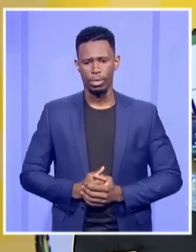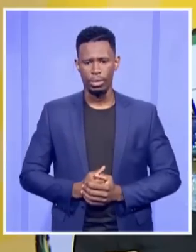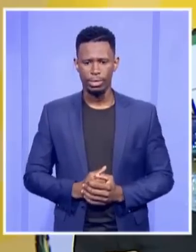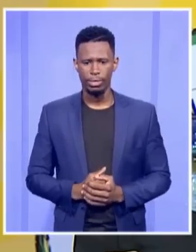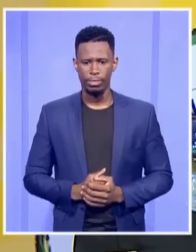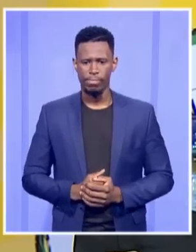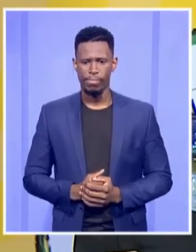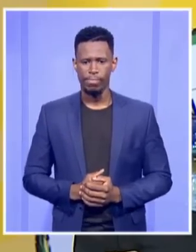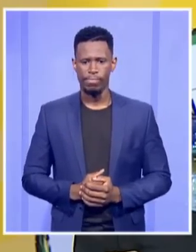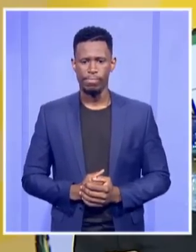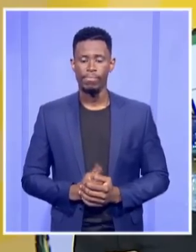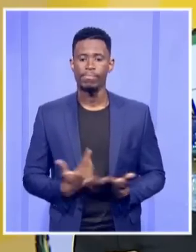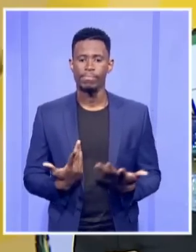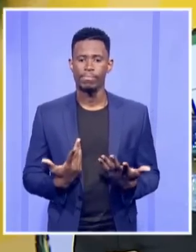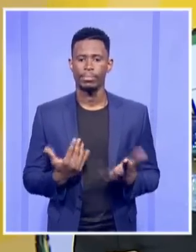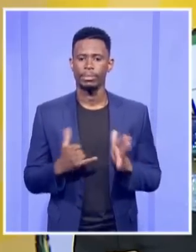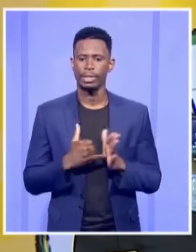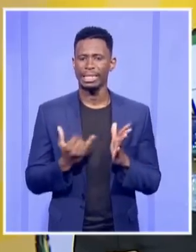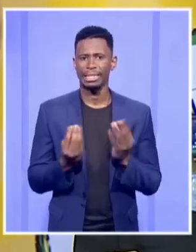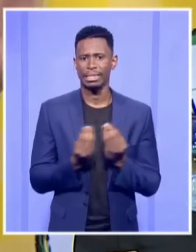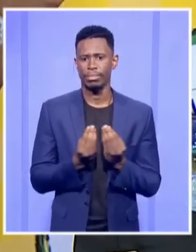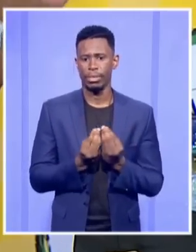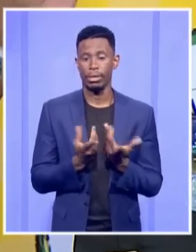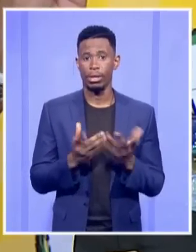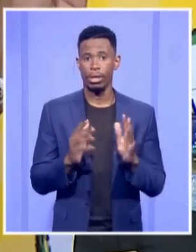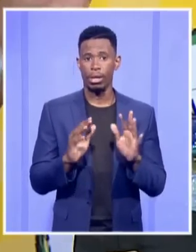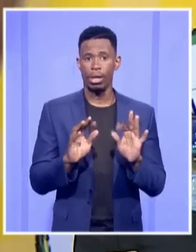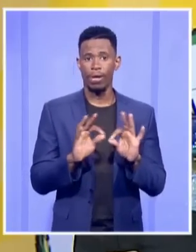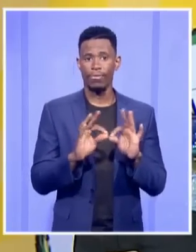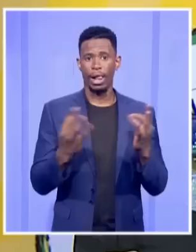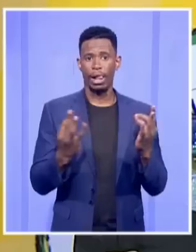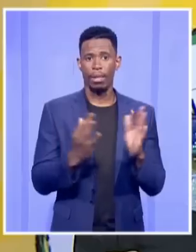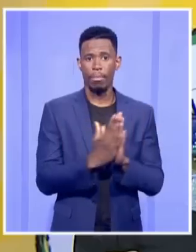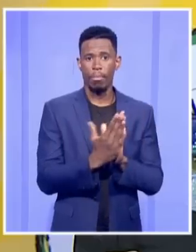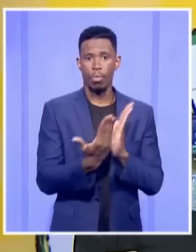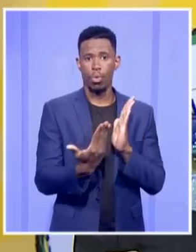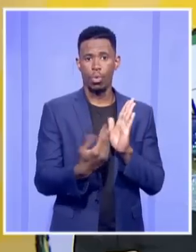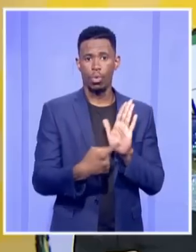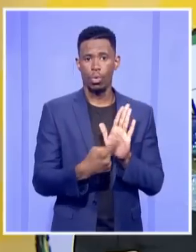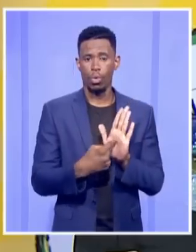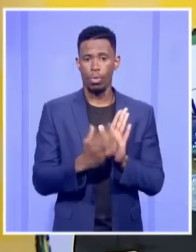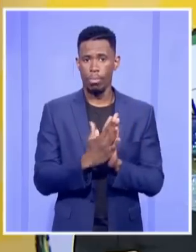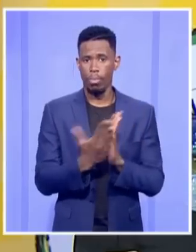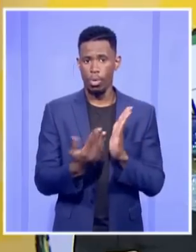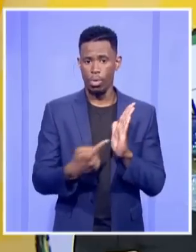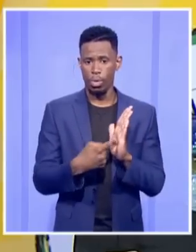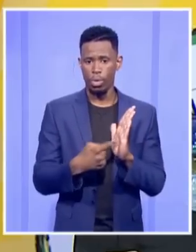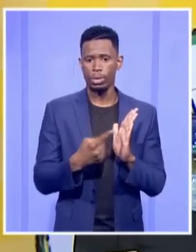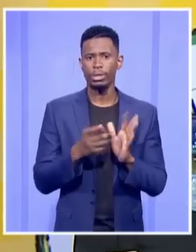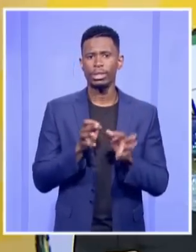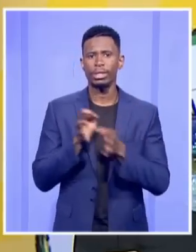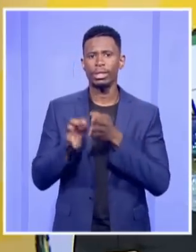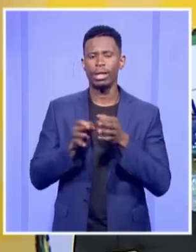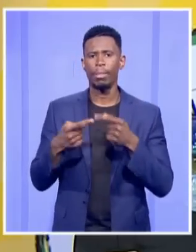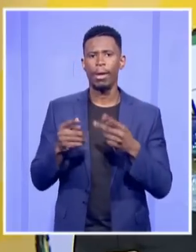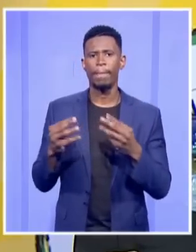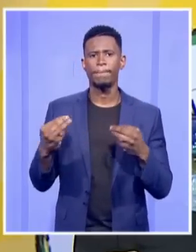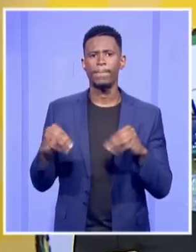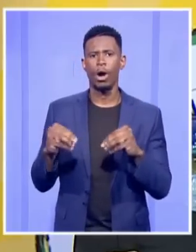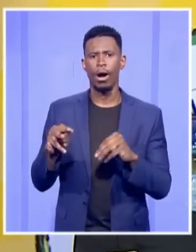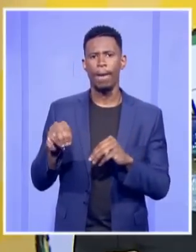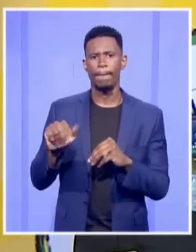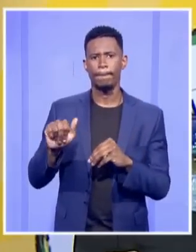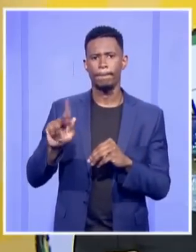So just as an aside, so this file is part of the marketing things that we were speaking about when we met with members of the